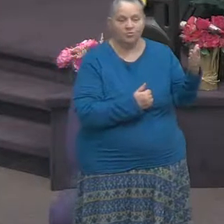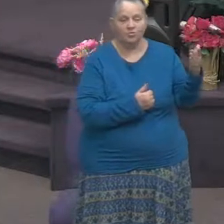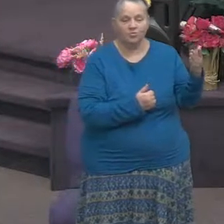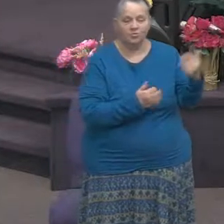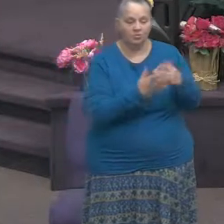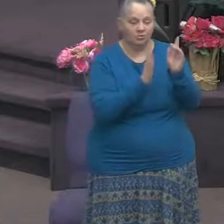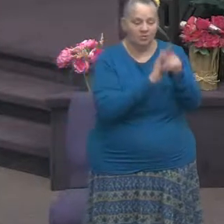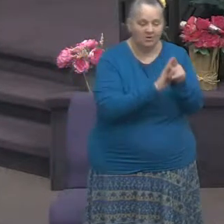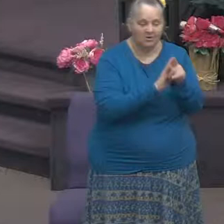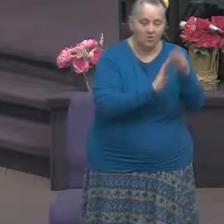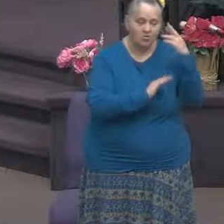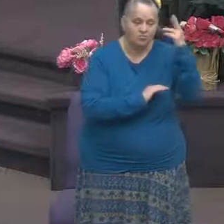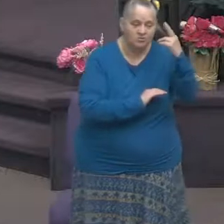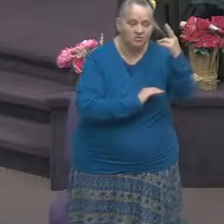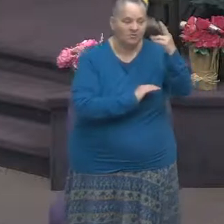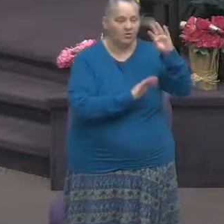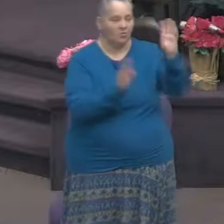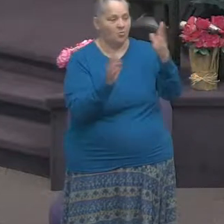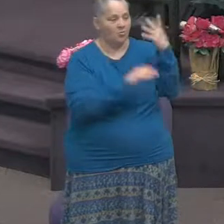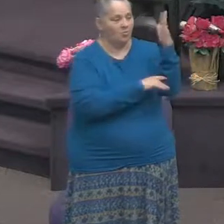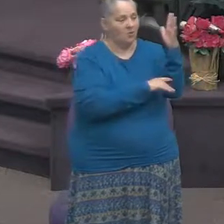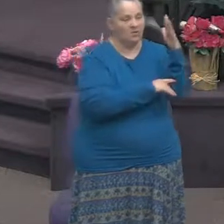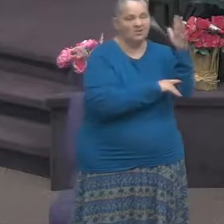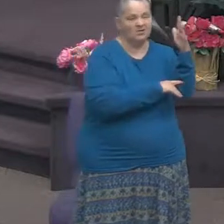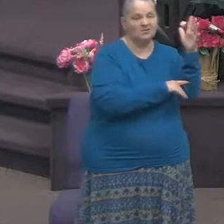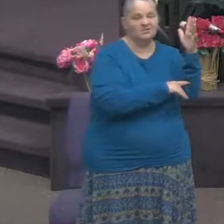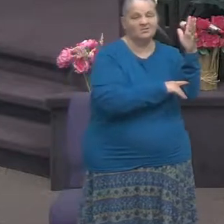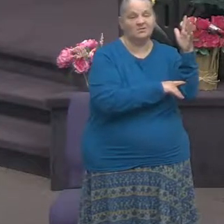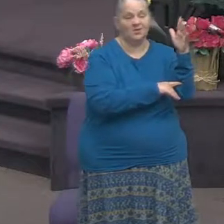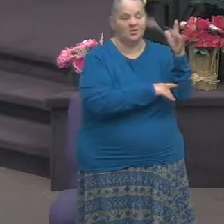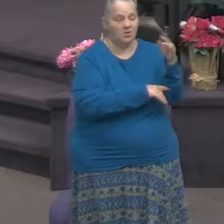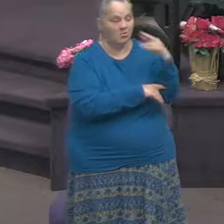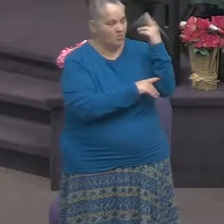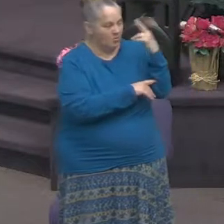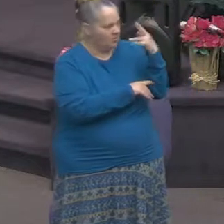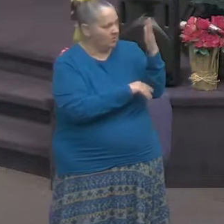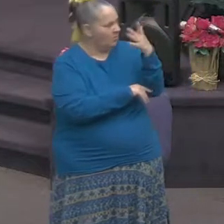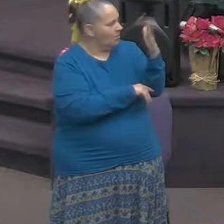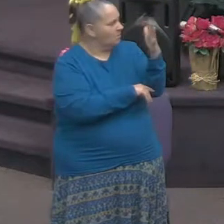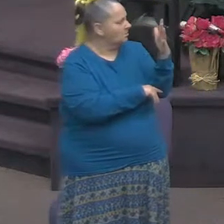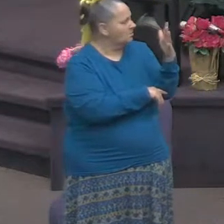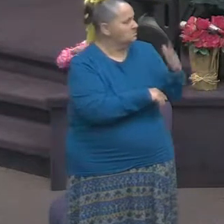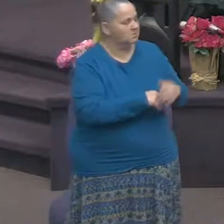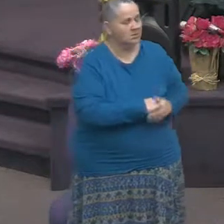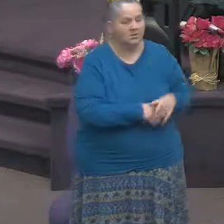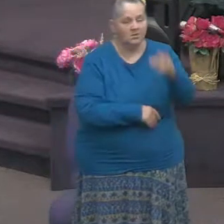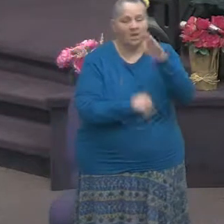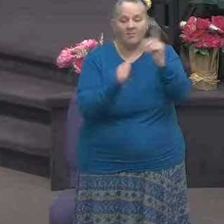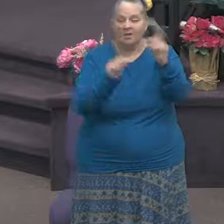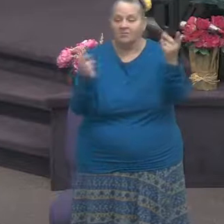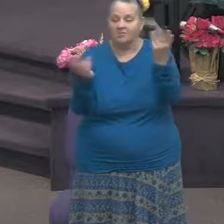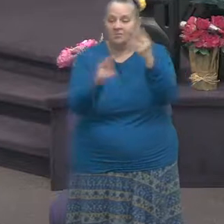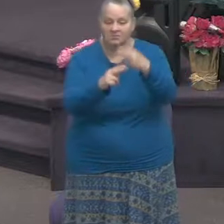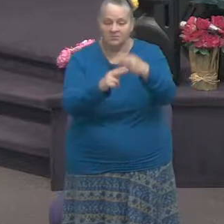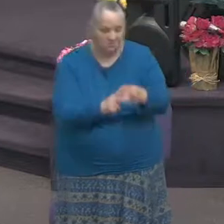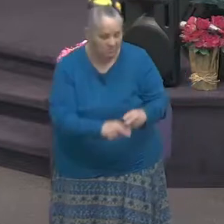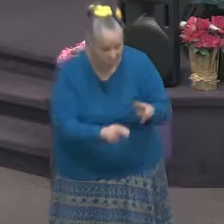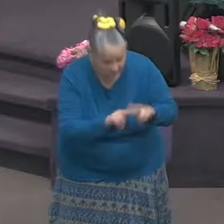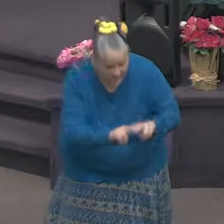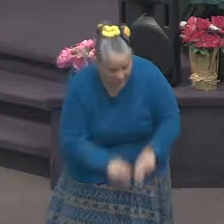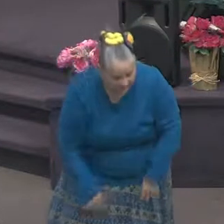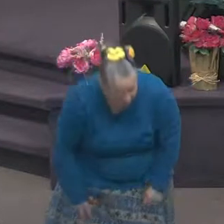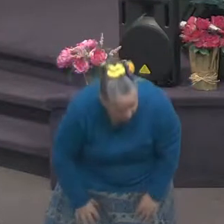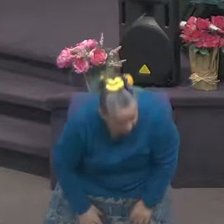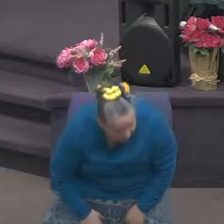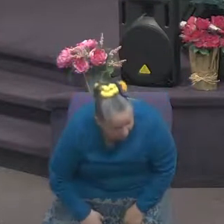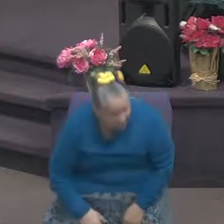moments the reason for your wilderness. The reason for your wilderness. God bless you. You may be seated.